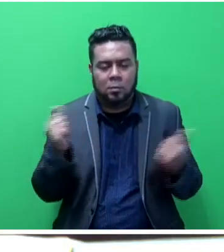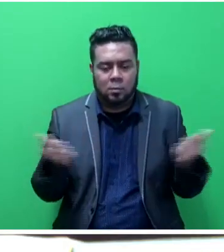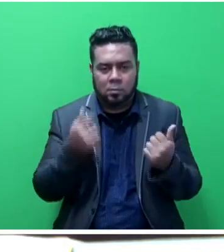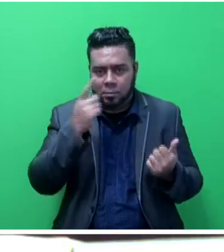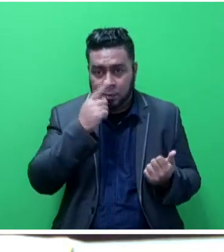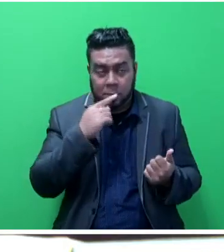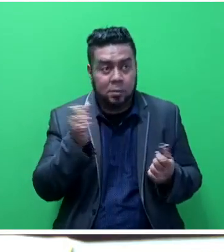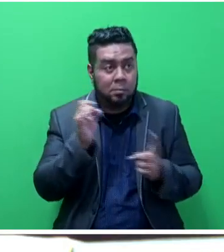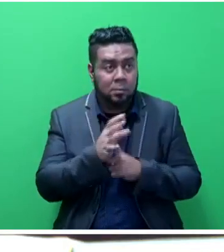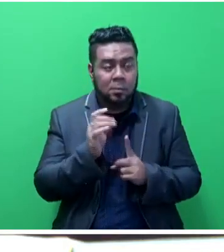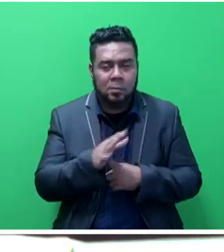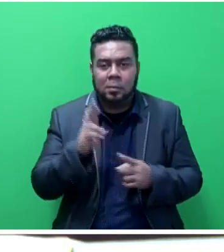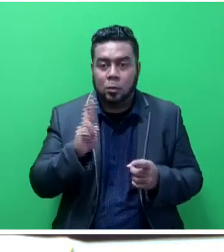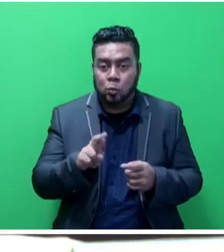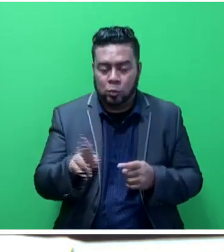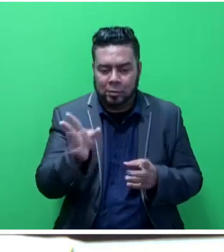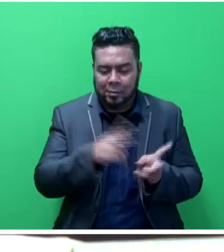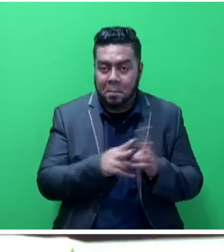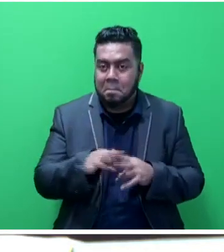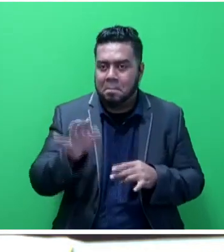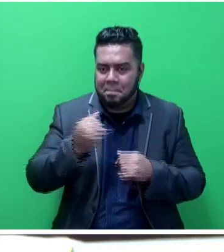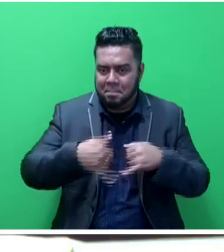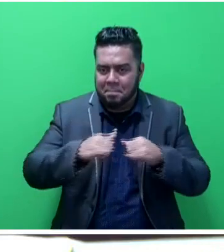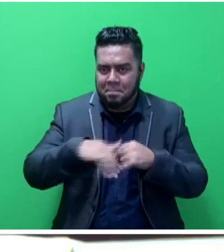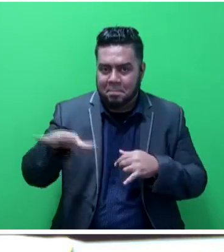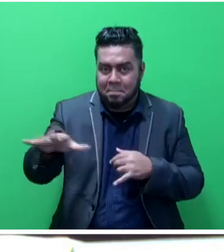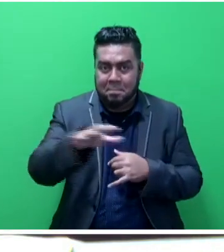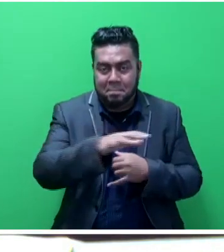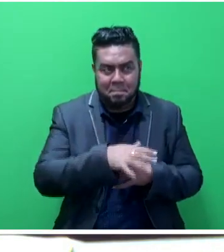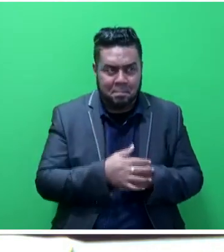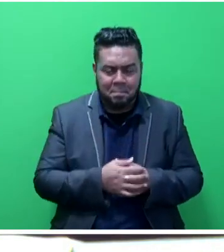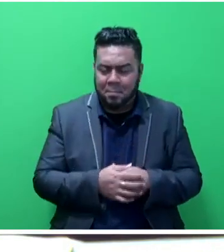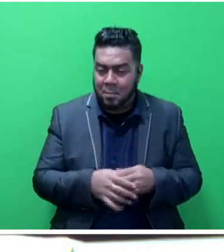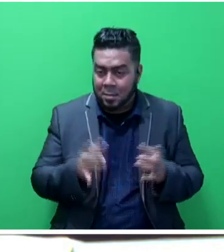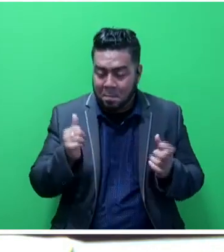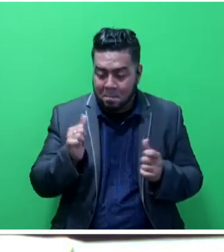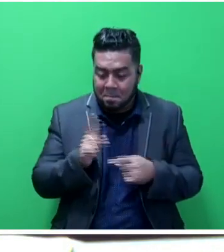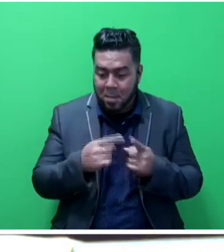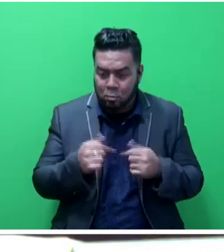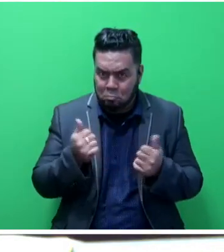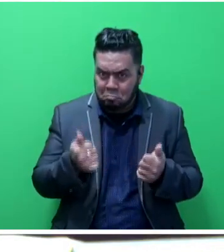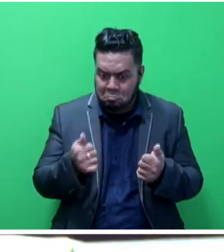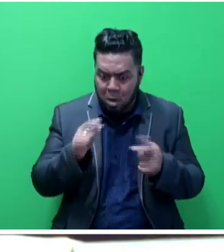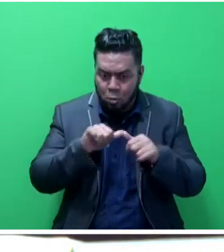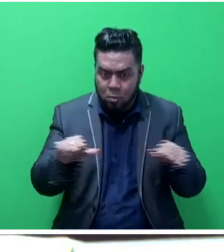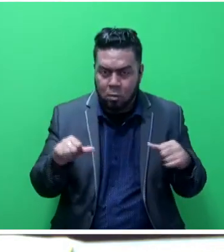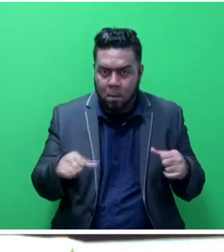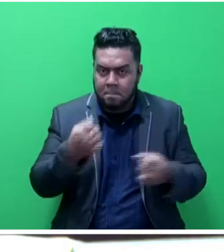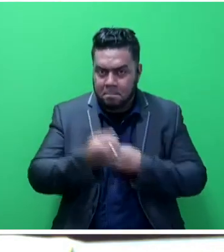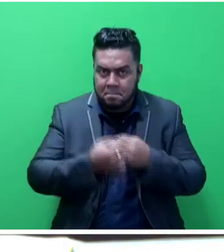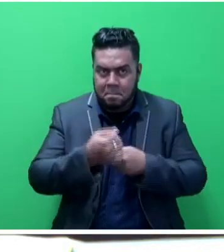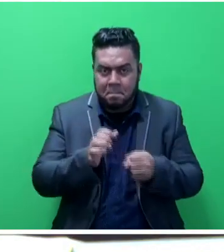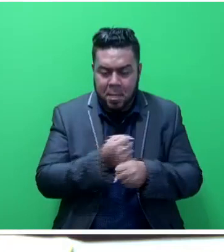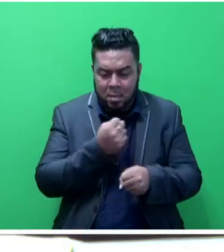engaged, particularly in the rural interior maritime, which is quite peculiar about agriculture rather than manufacturing, which tend